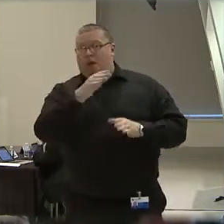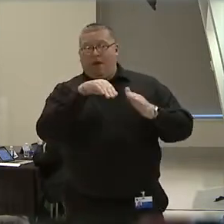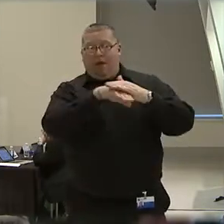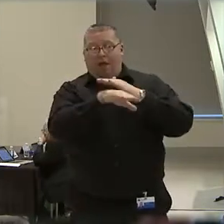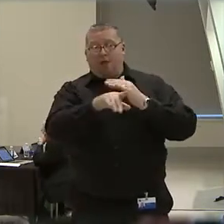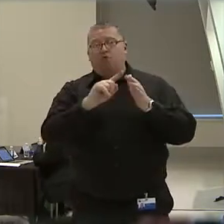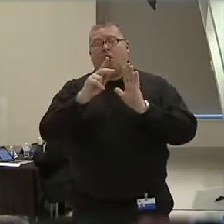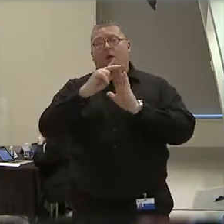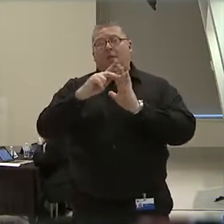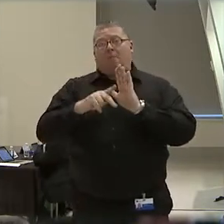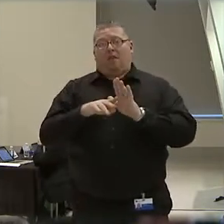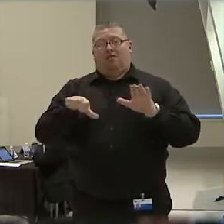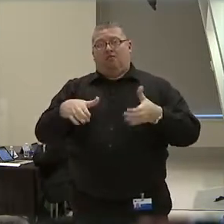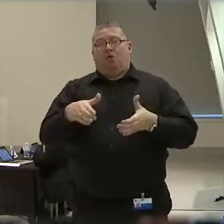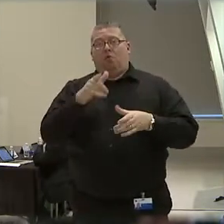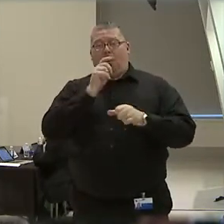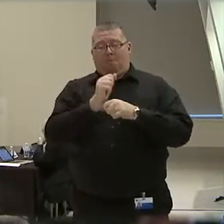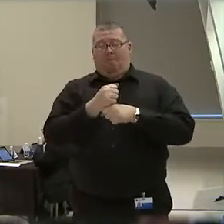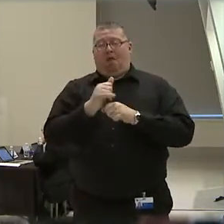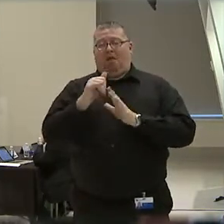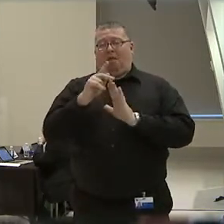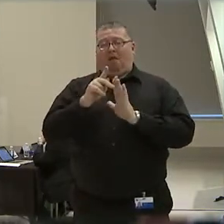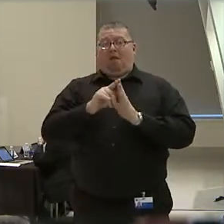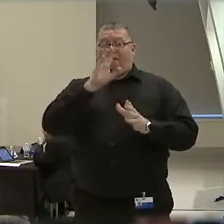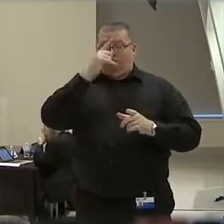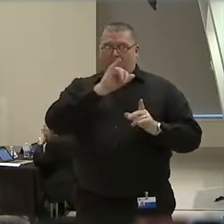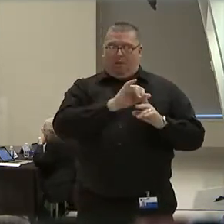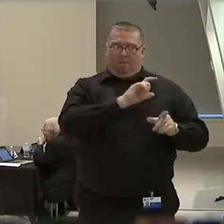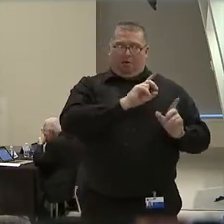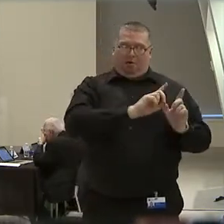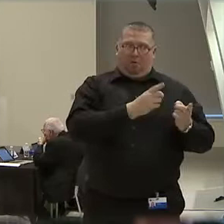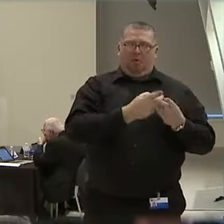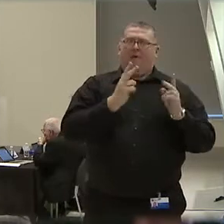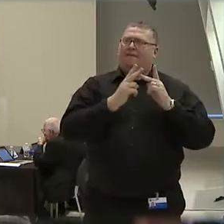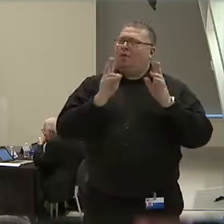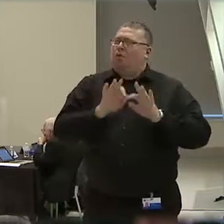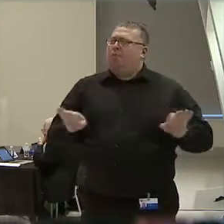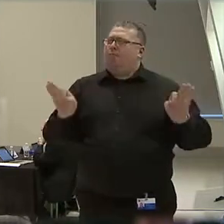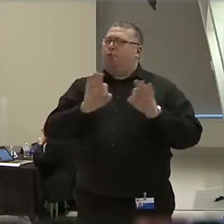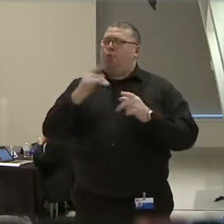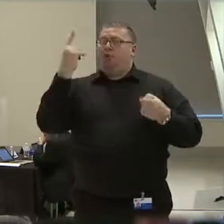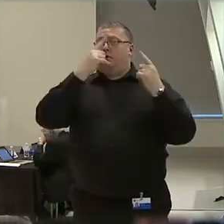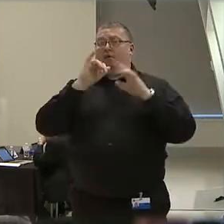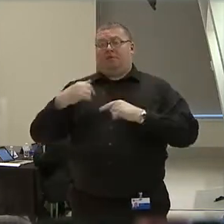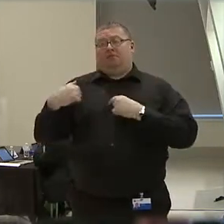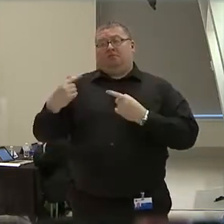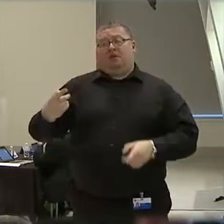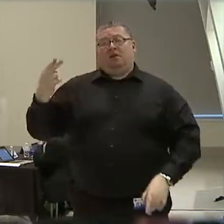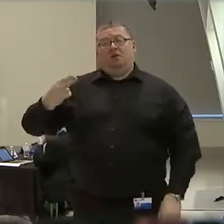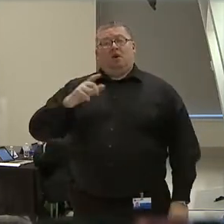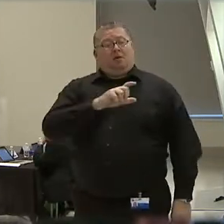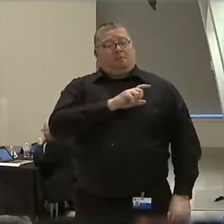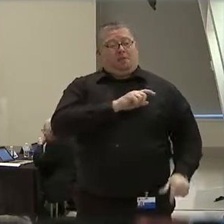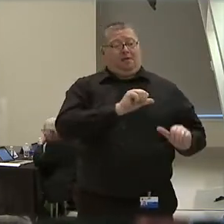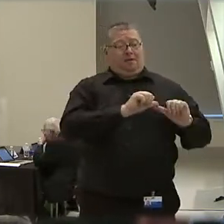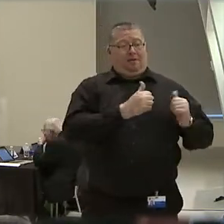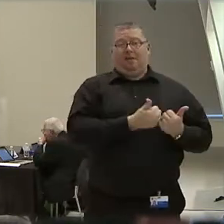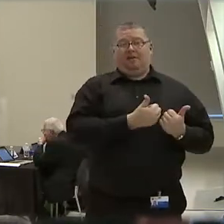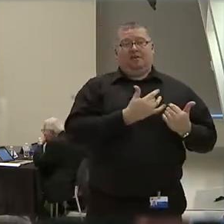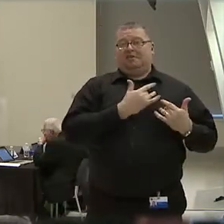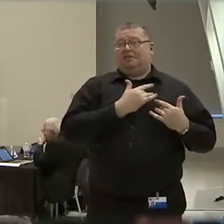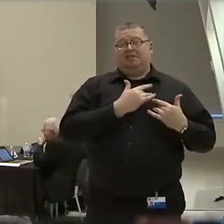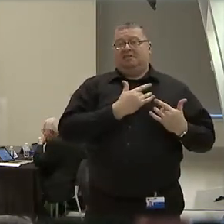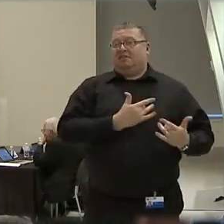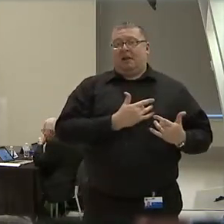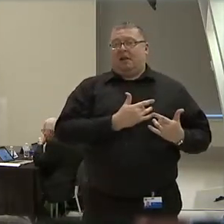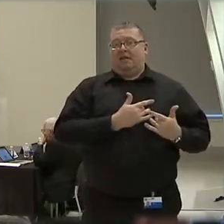the policy-making body of the police department, which is very important when we consider that historically, law enforcement agencies are amongst the